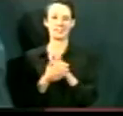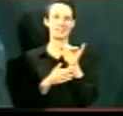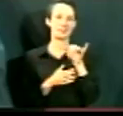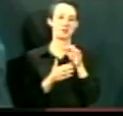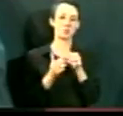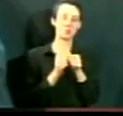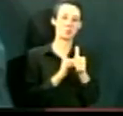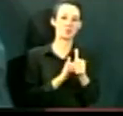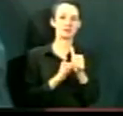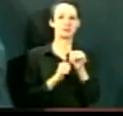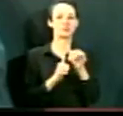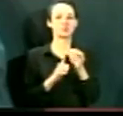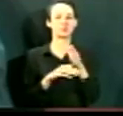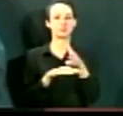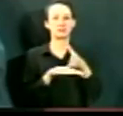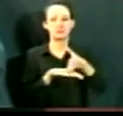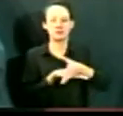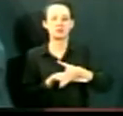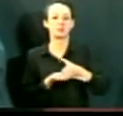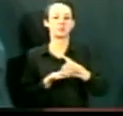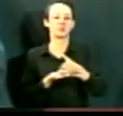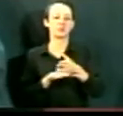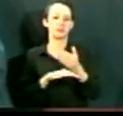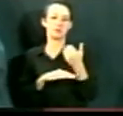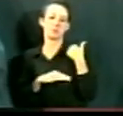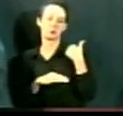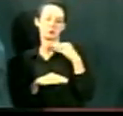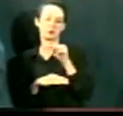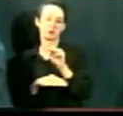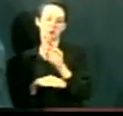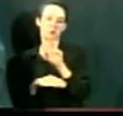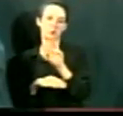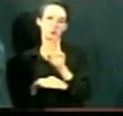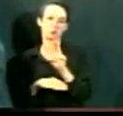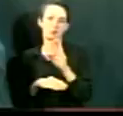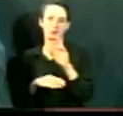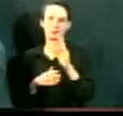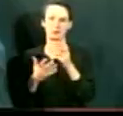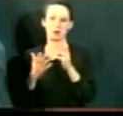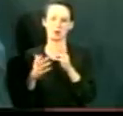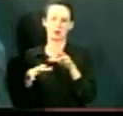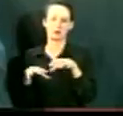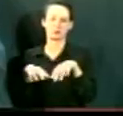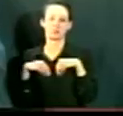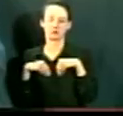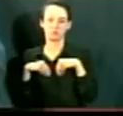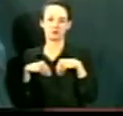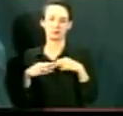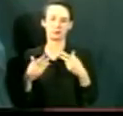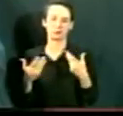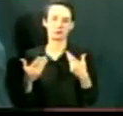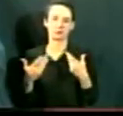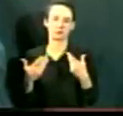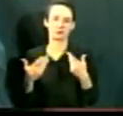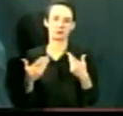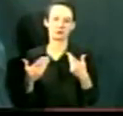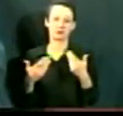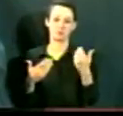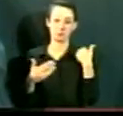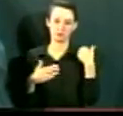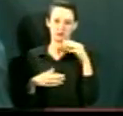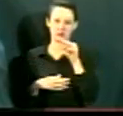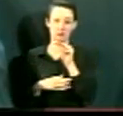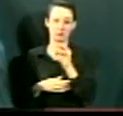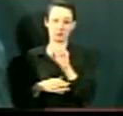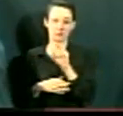the nearly expiring MOU that also called for 4% increases was already adopted. So our previous